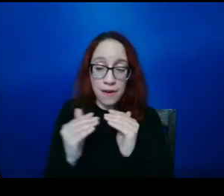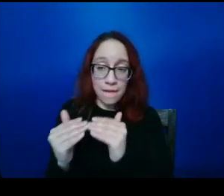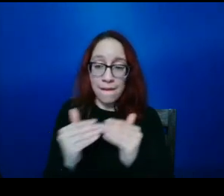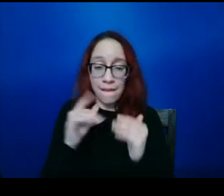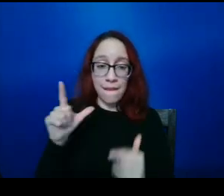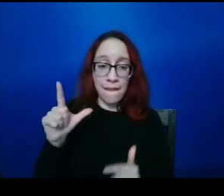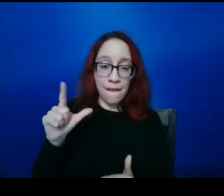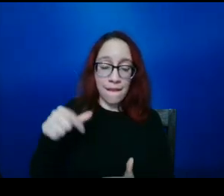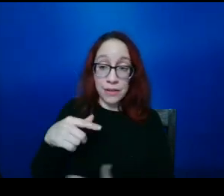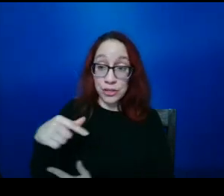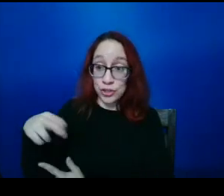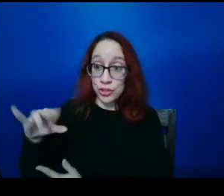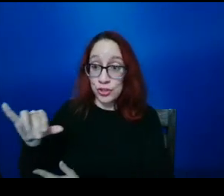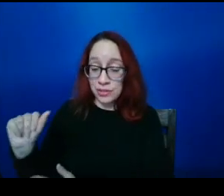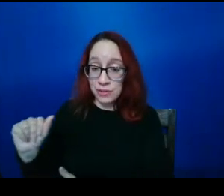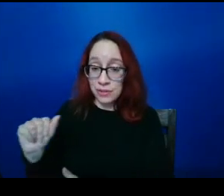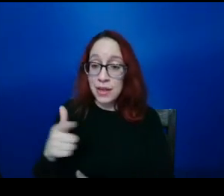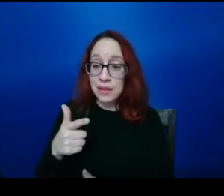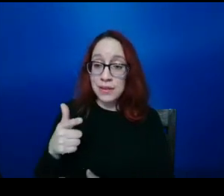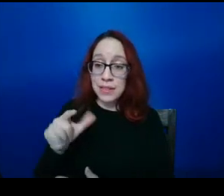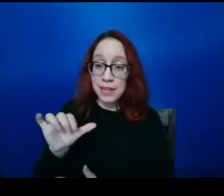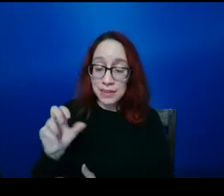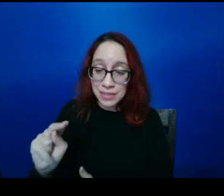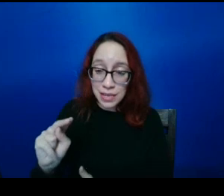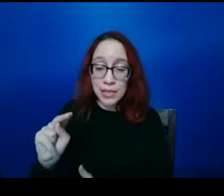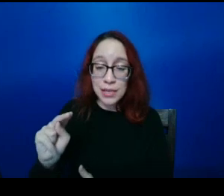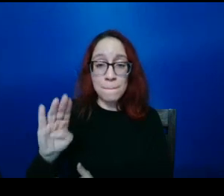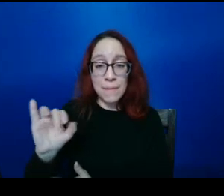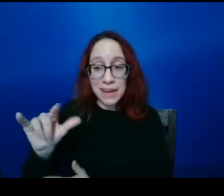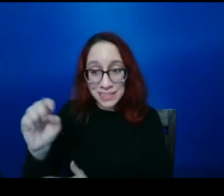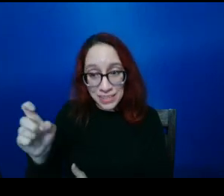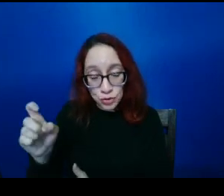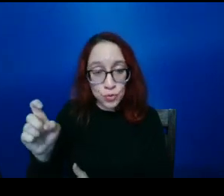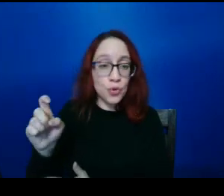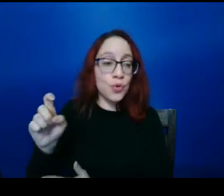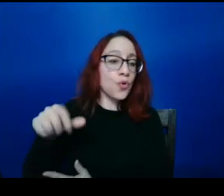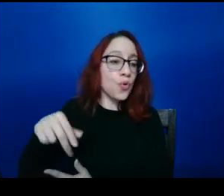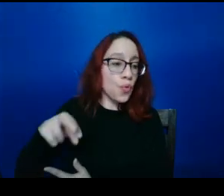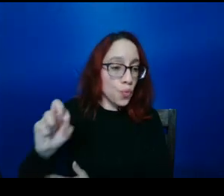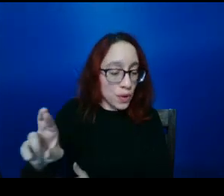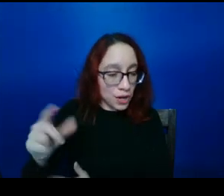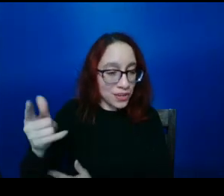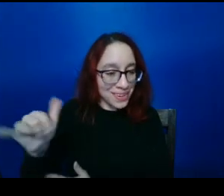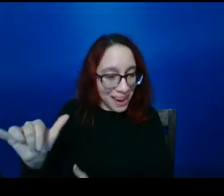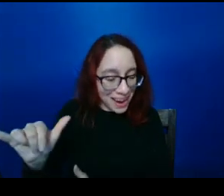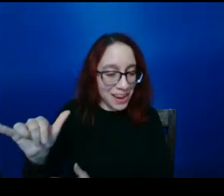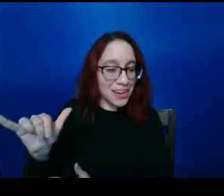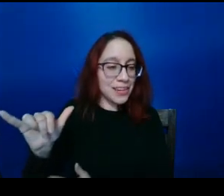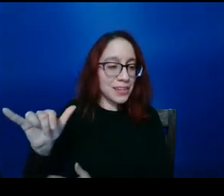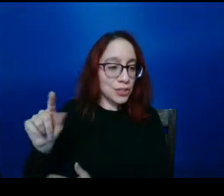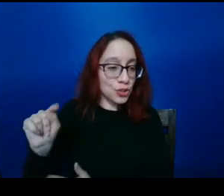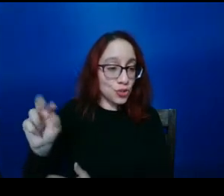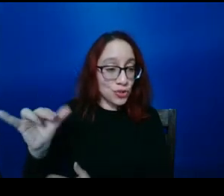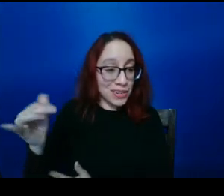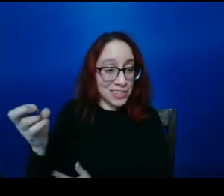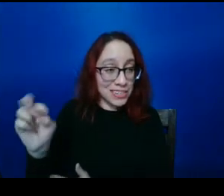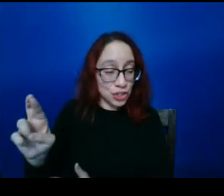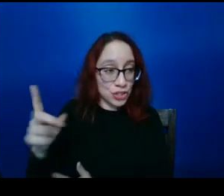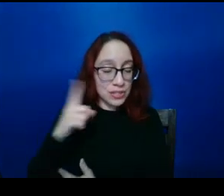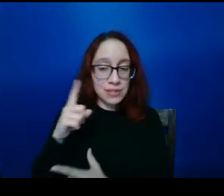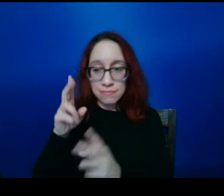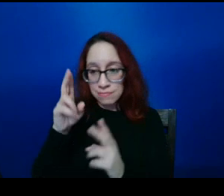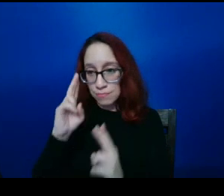LGBTQT, which stands for lesbian, bisexual, gay, queer, transgender, puts extreme importance and pursues the interests of their